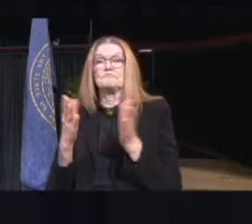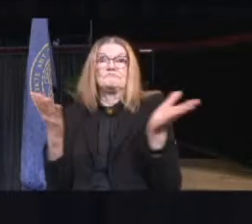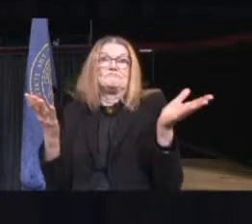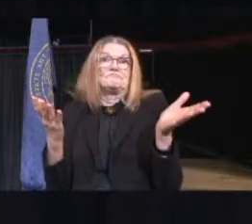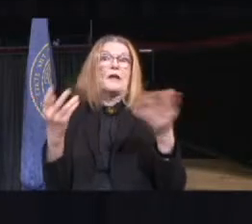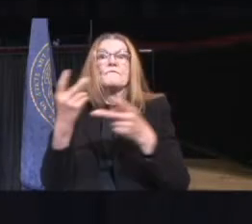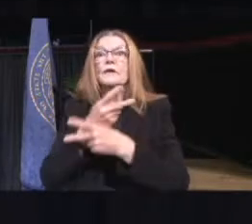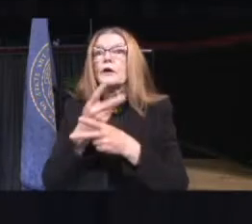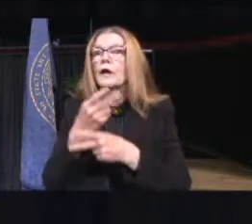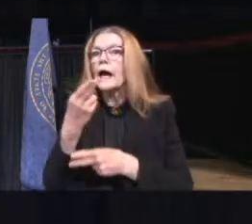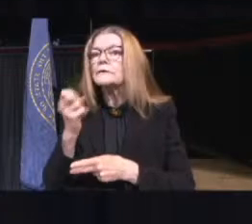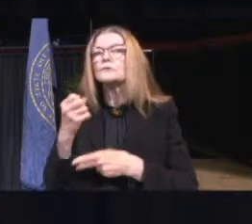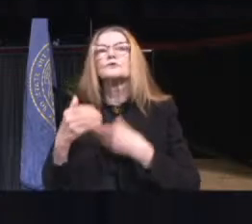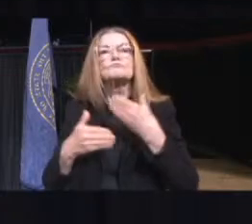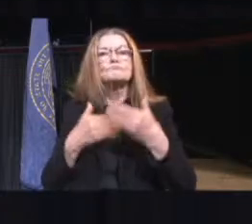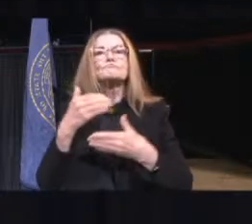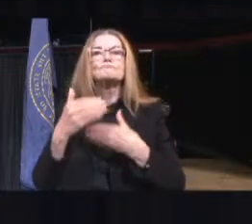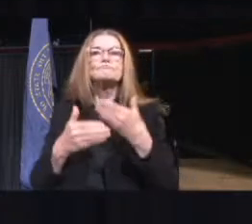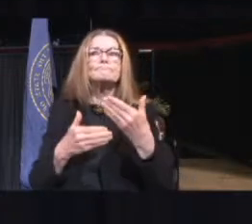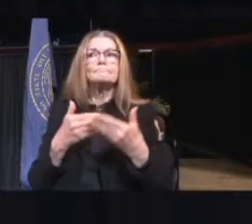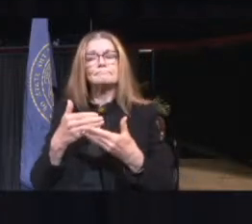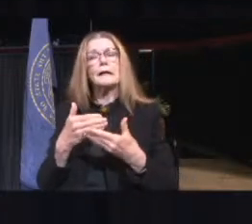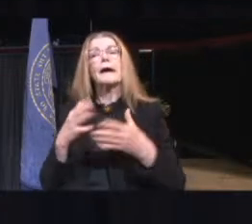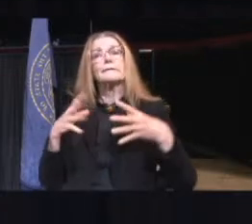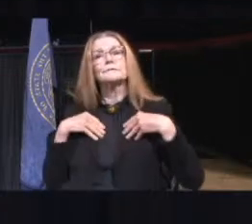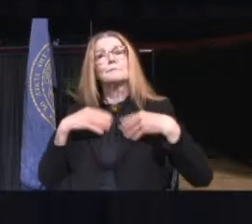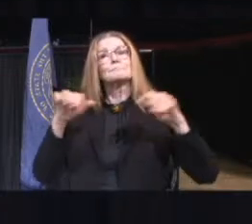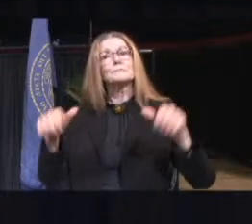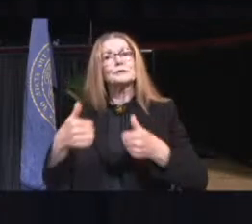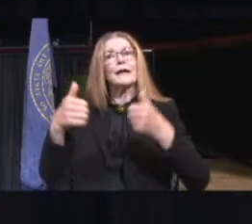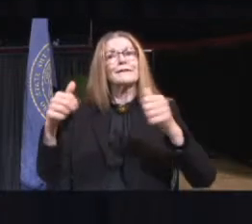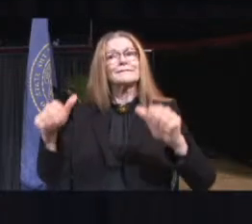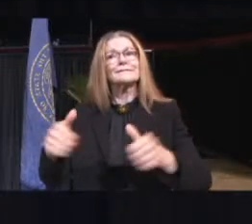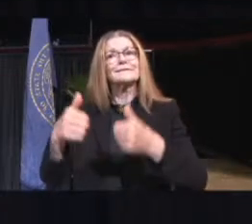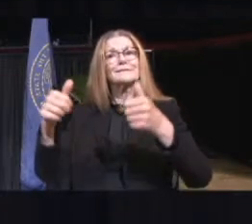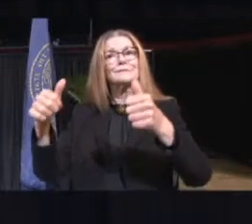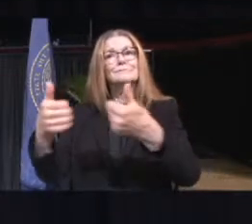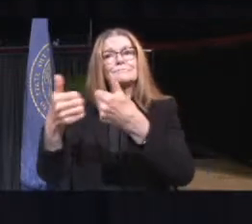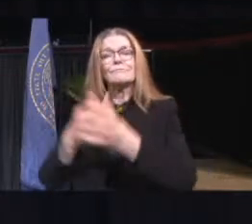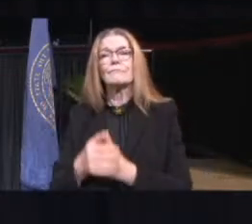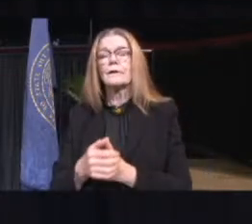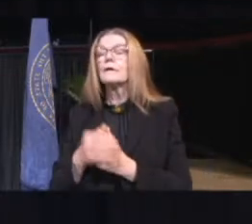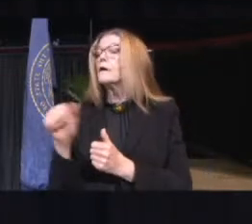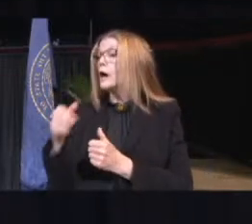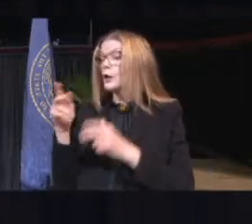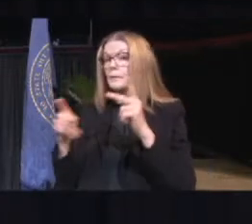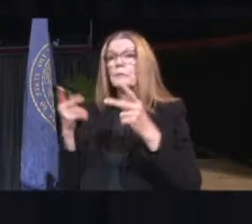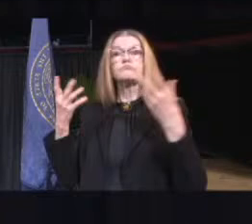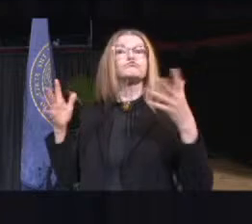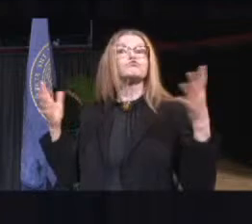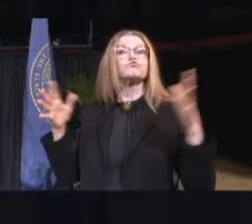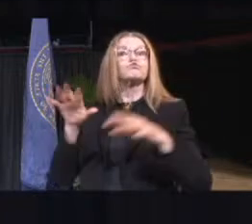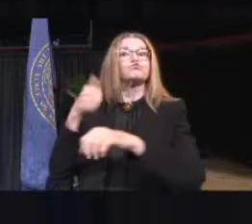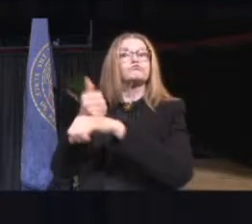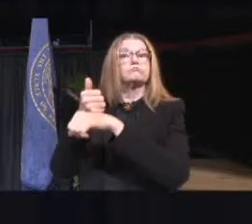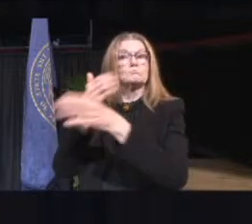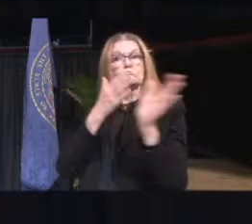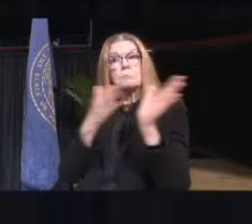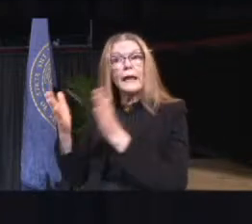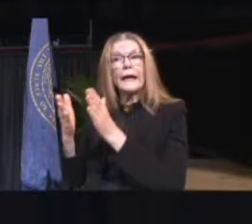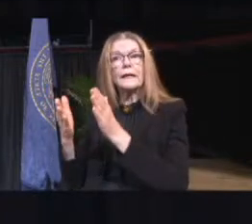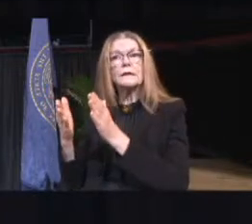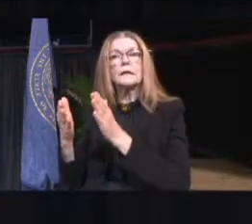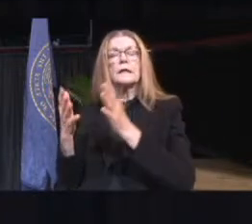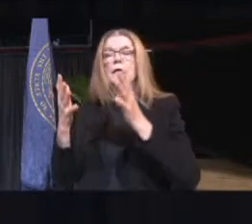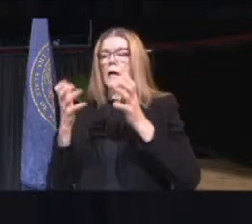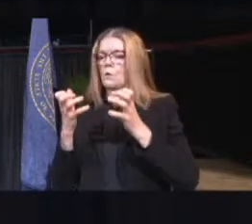high school as we went along and embrace the challenges. For the rest, you had a plan for your future. You wanted to put yourself in the